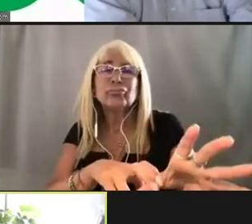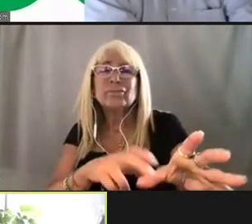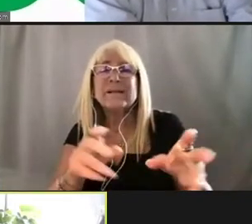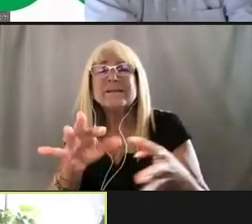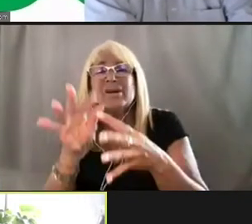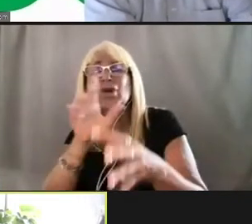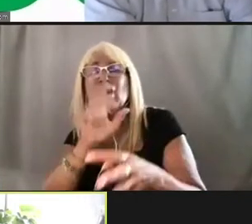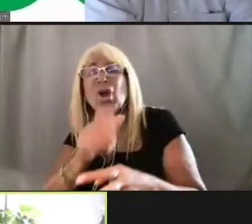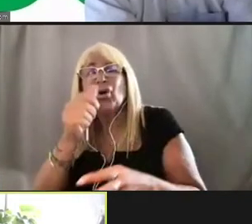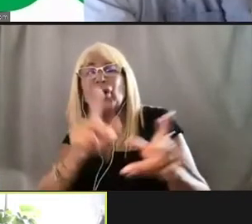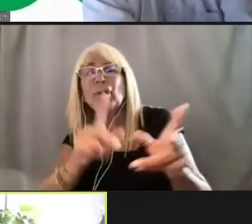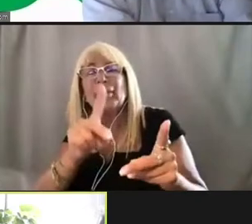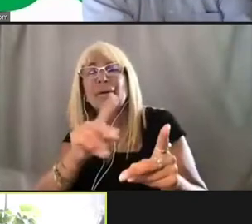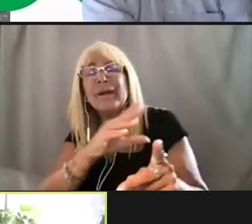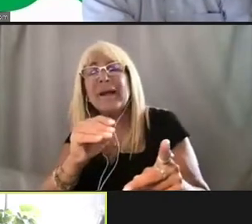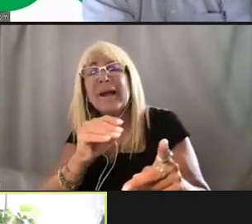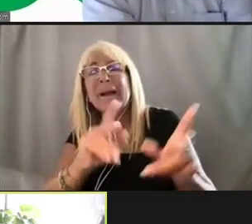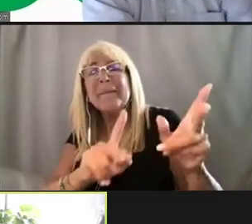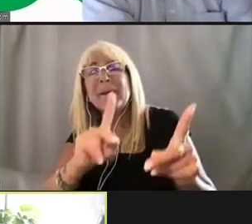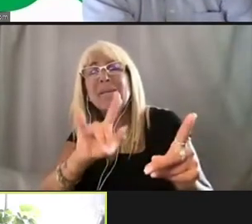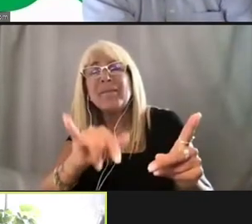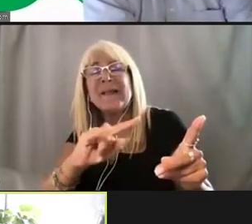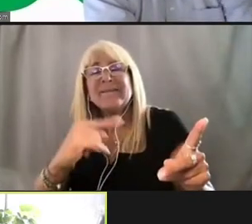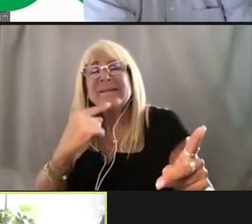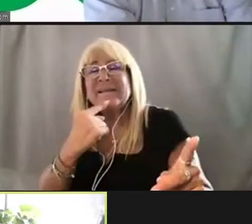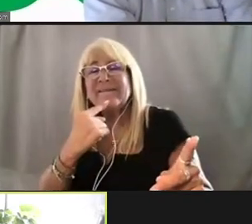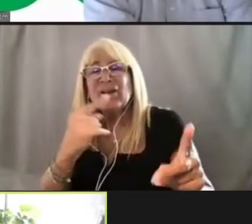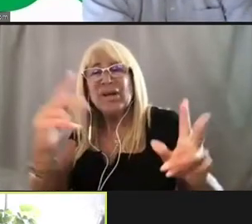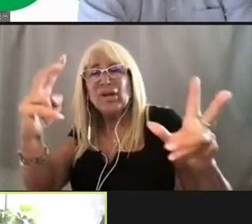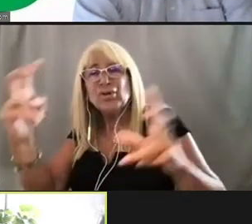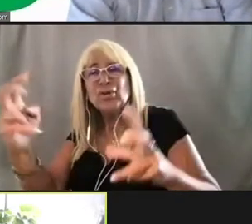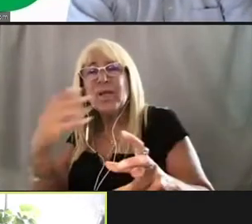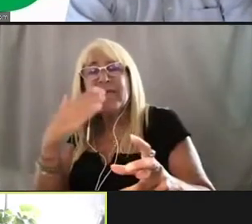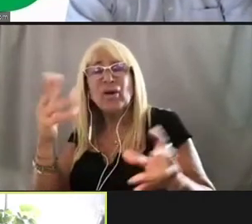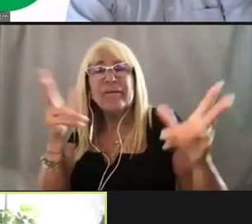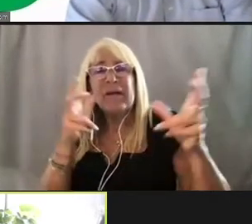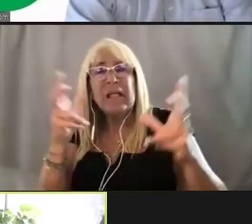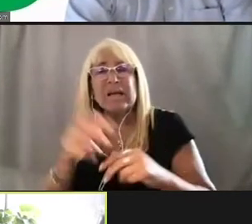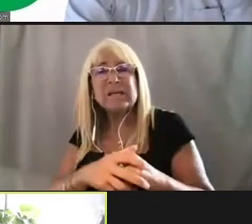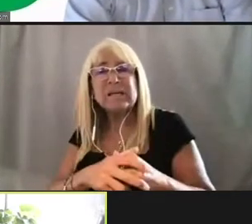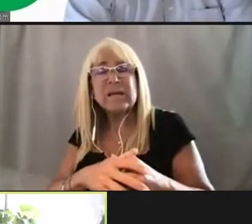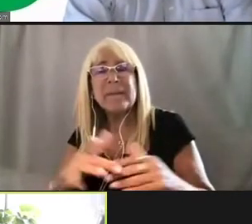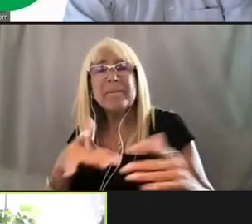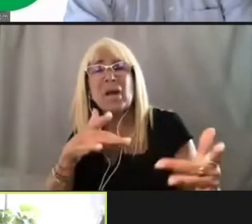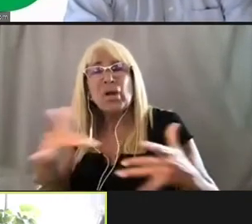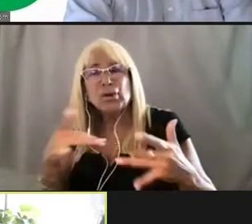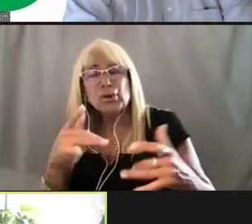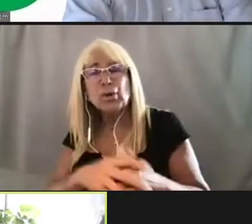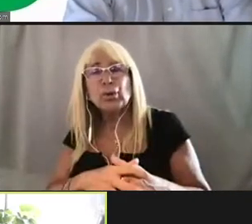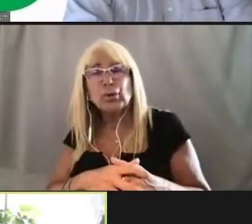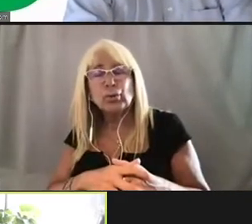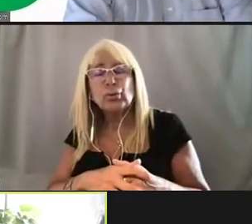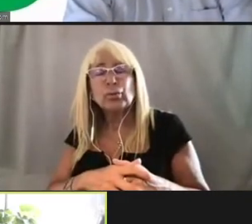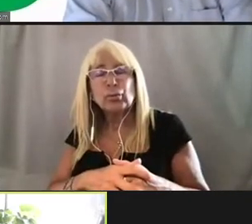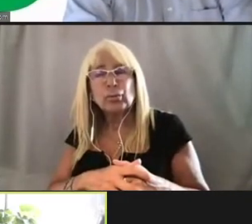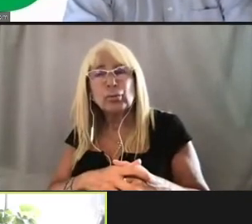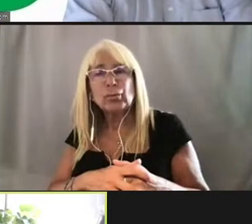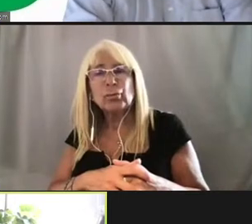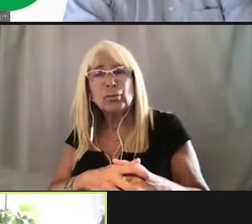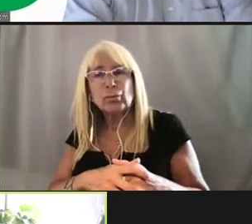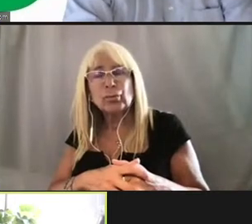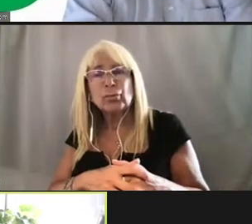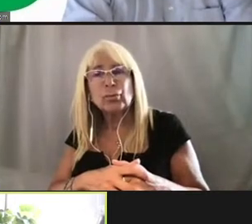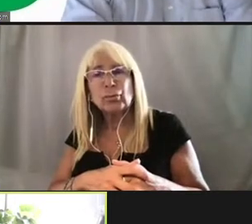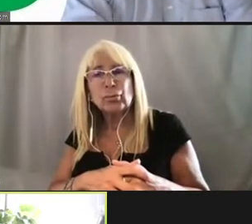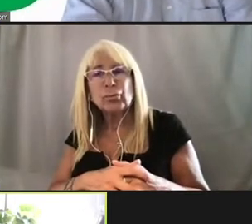have would have a celebrity issue thank you for listening my concern and also please listen us